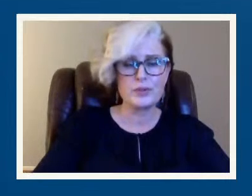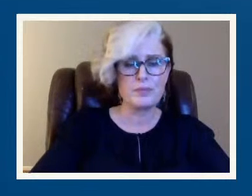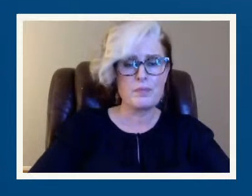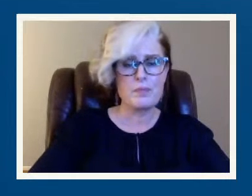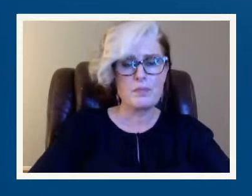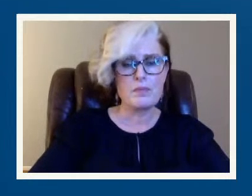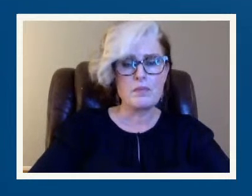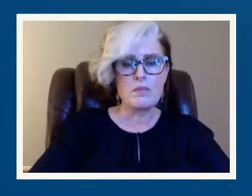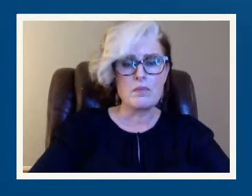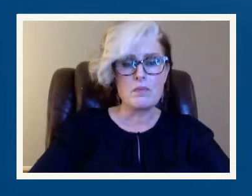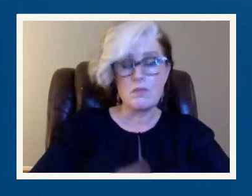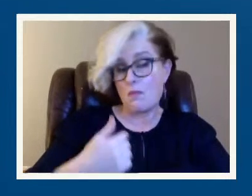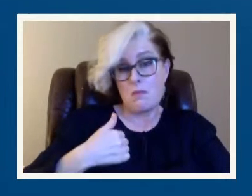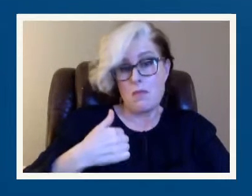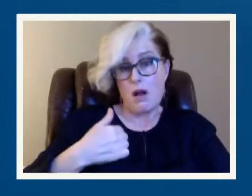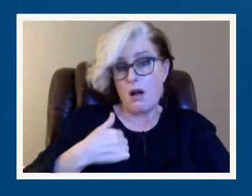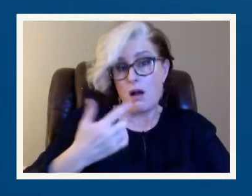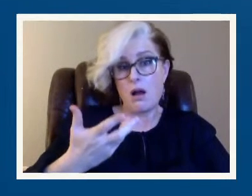Hey, I'm a local